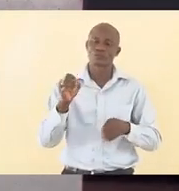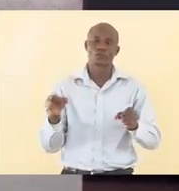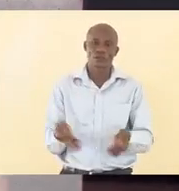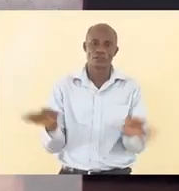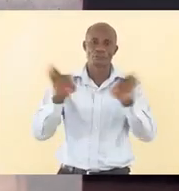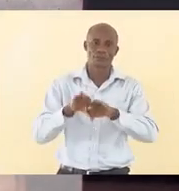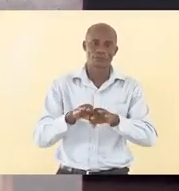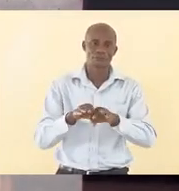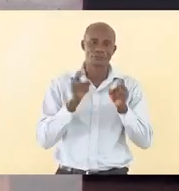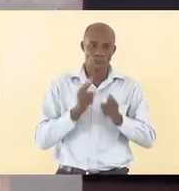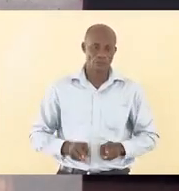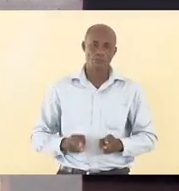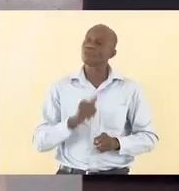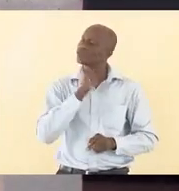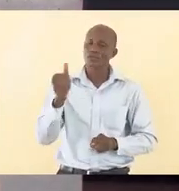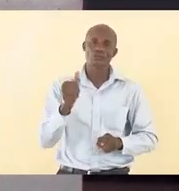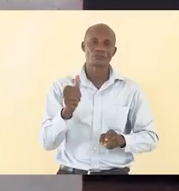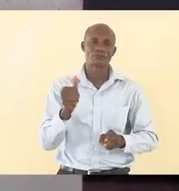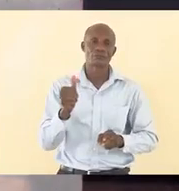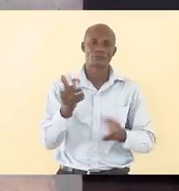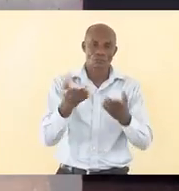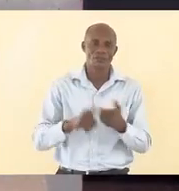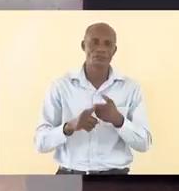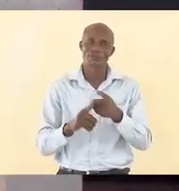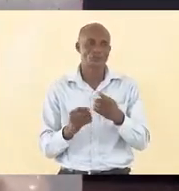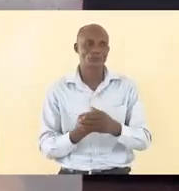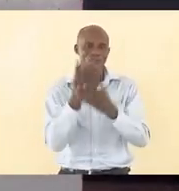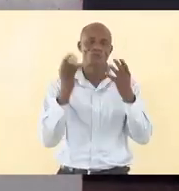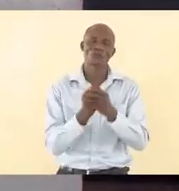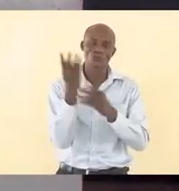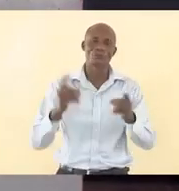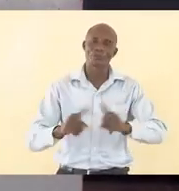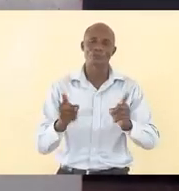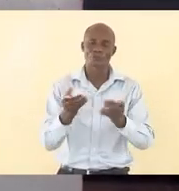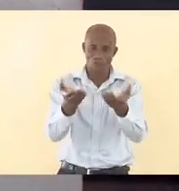beings. Human beings don't just want to flourish, they want to be accepted.